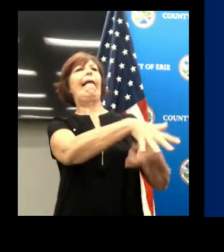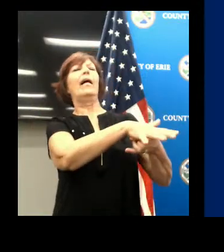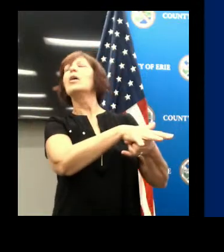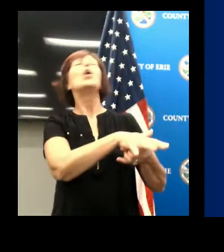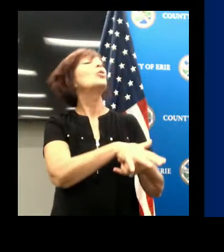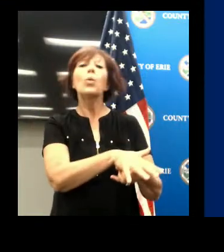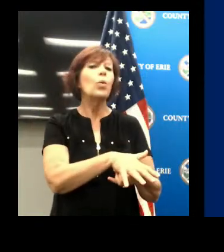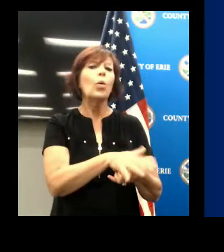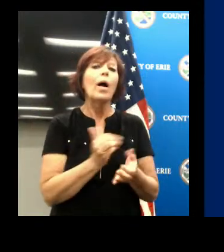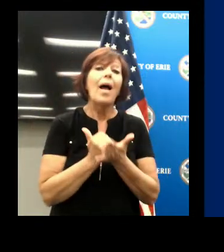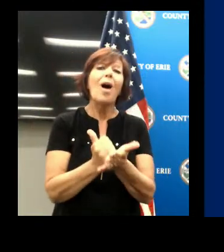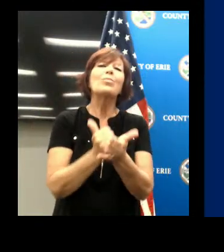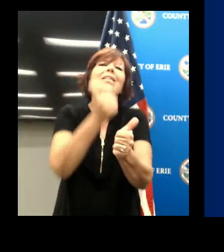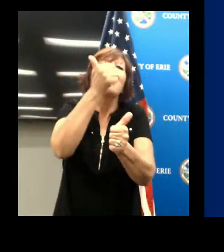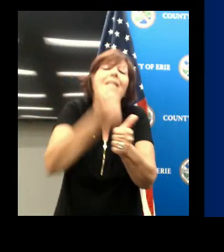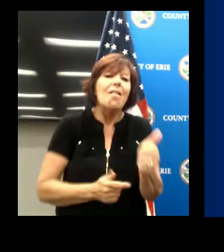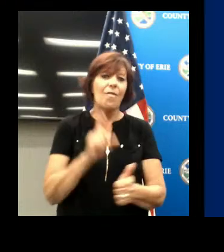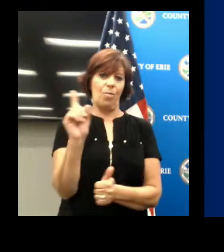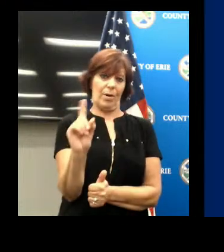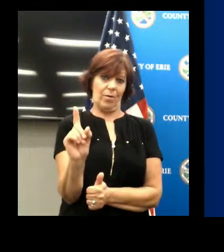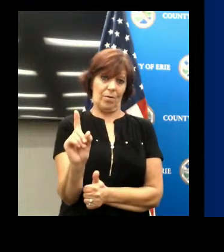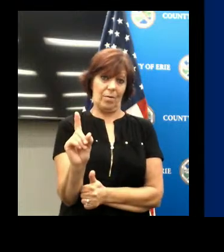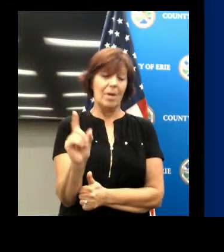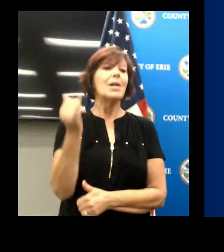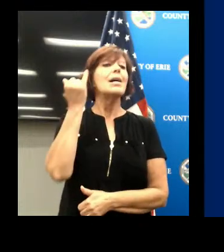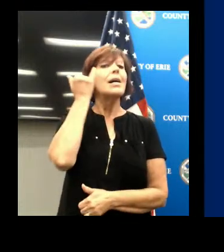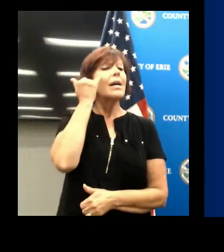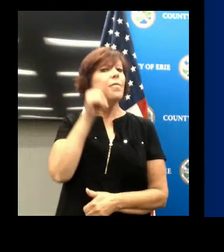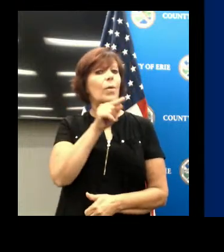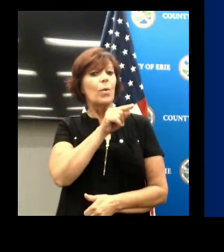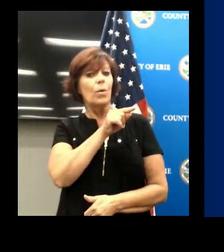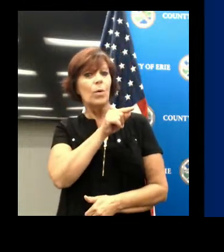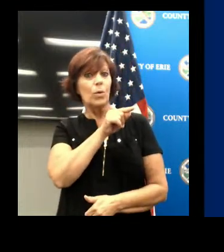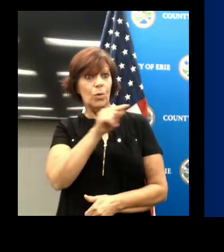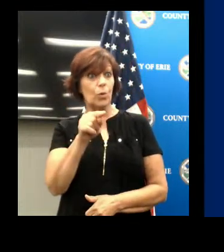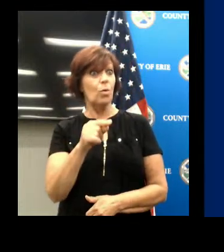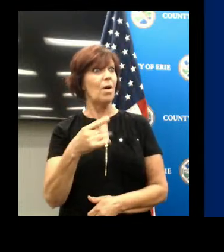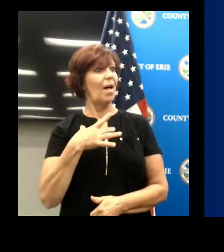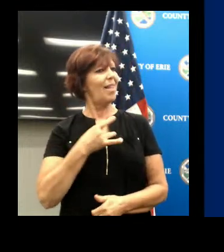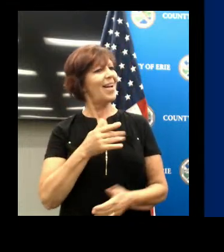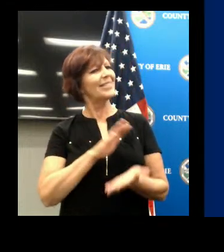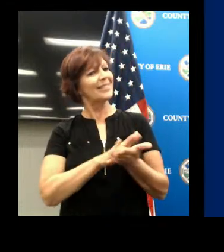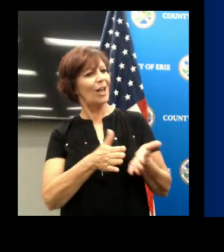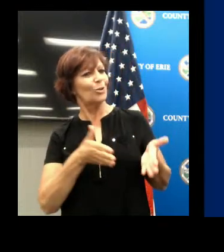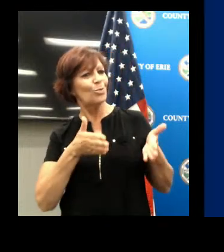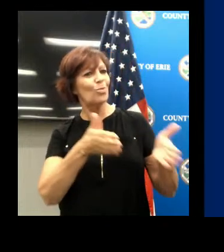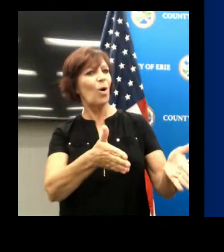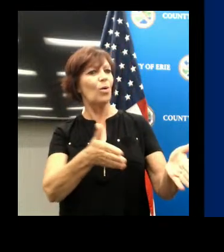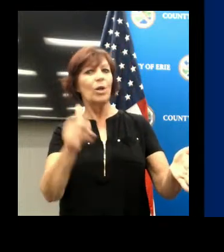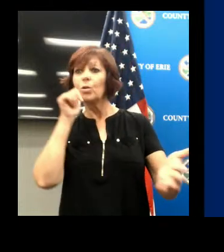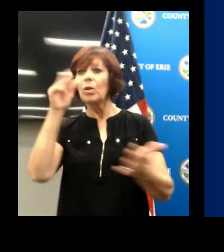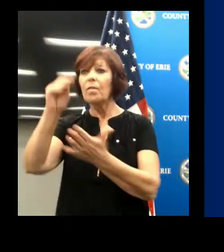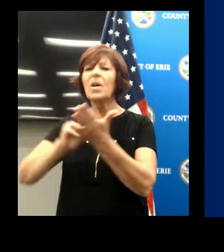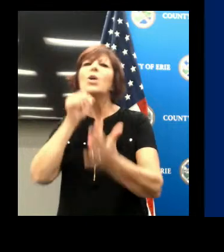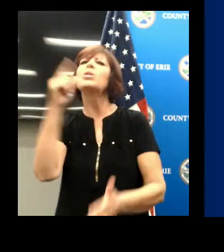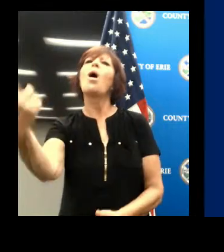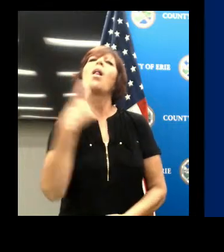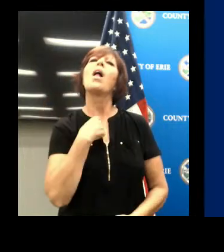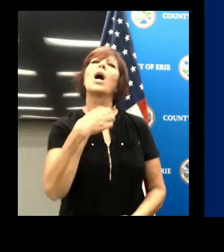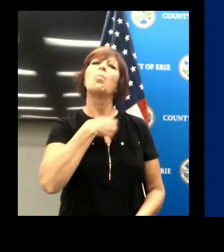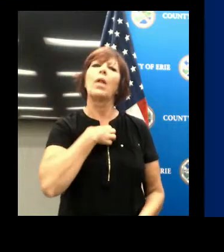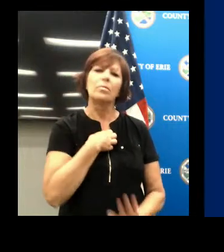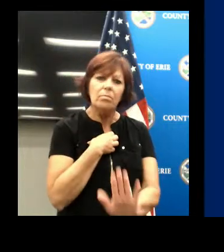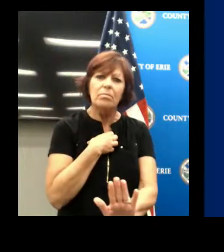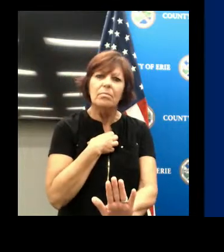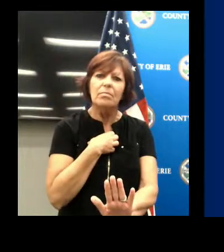It helps everywhere. So if you like good roads and you don't complete the census, don't come to me and complain about the roads